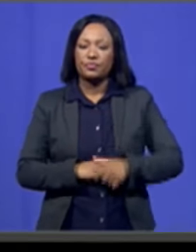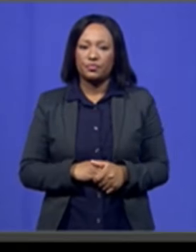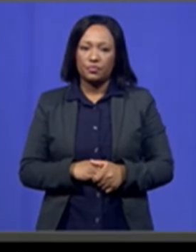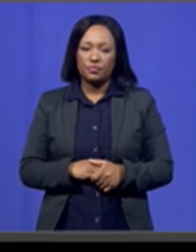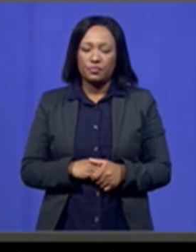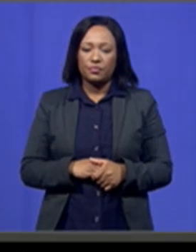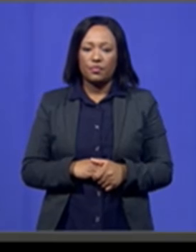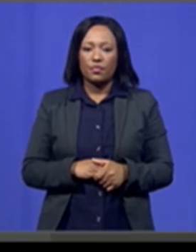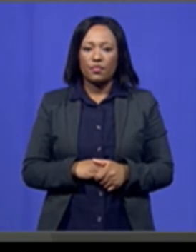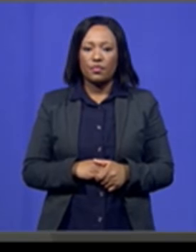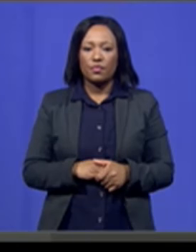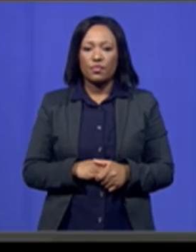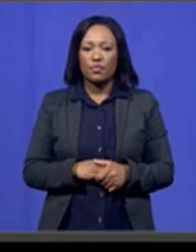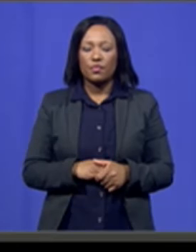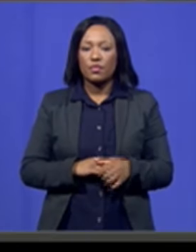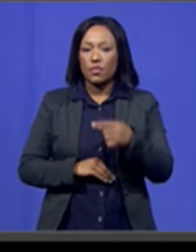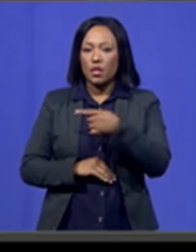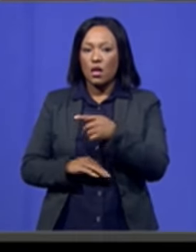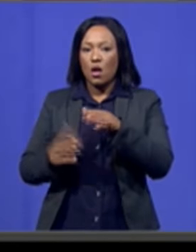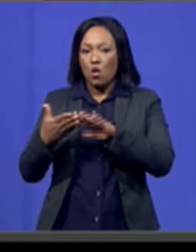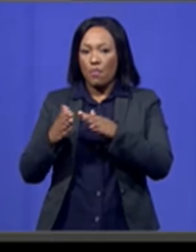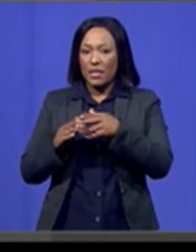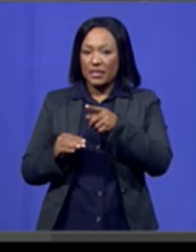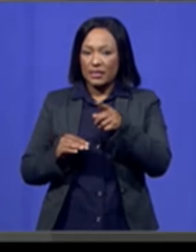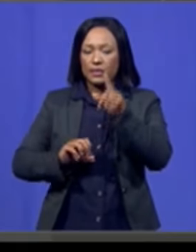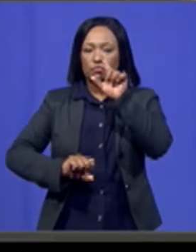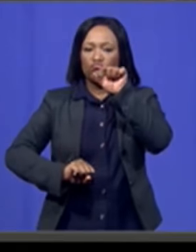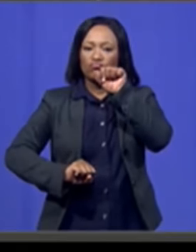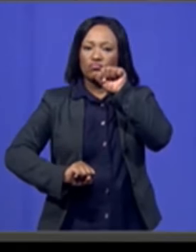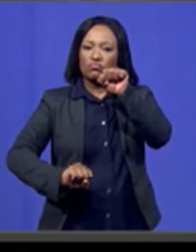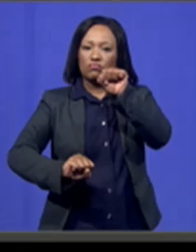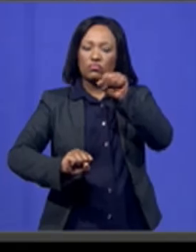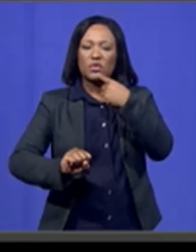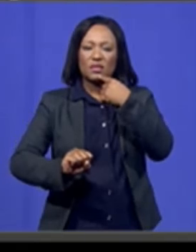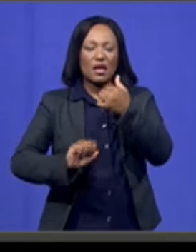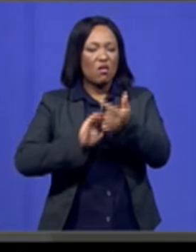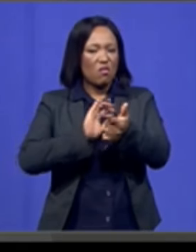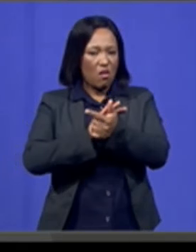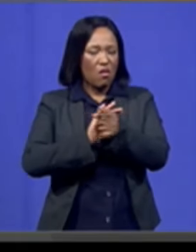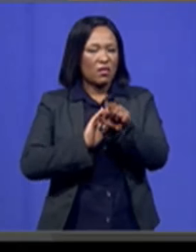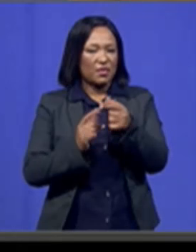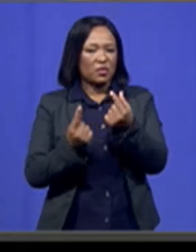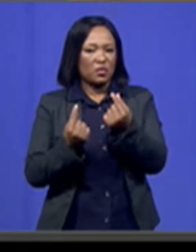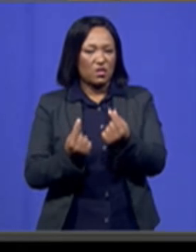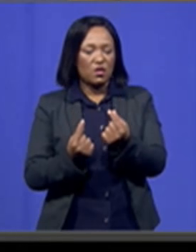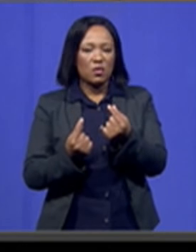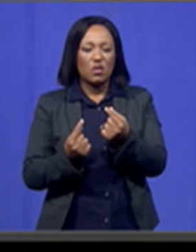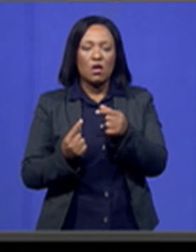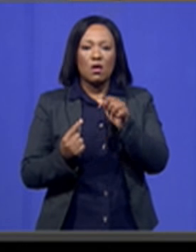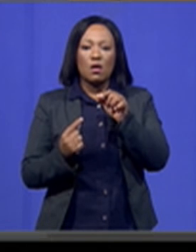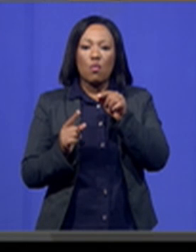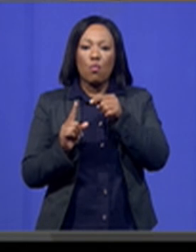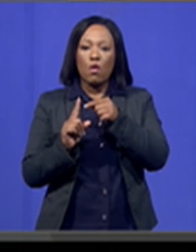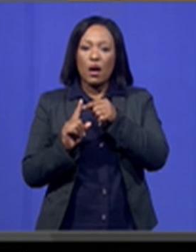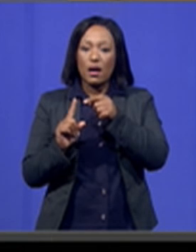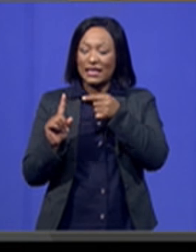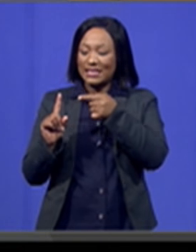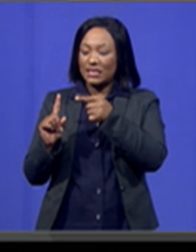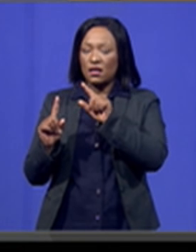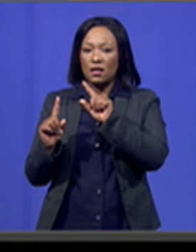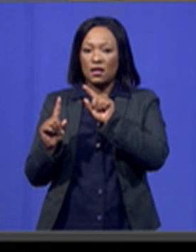Mogwanto wa baagi ba ikuela gore molao o diragadiwe mabapi le polao e sehloho ya molwela ditshwanelo